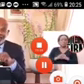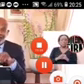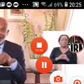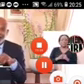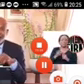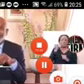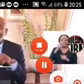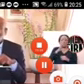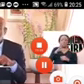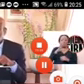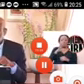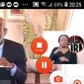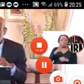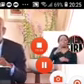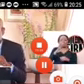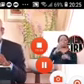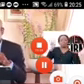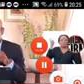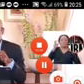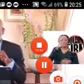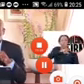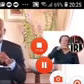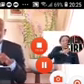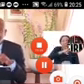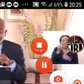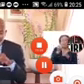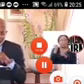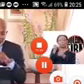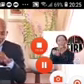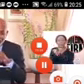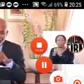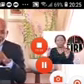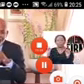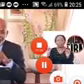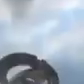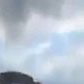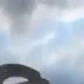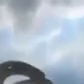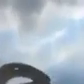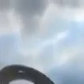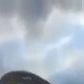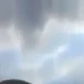Operation Seek and Serve, will you be permitted, will you have an excuse to be on the road?